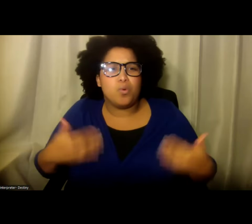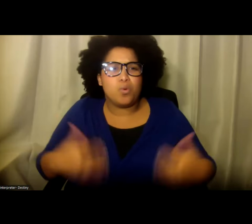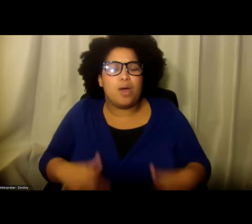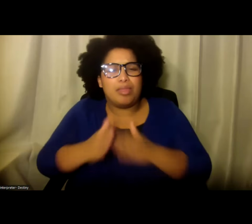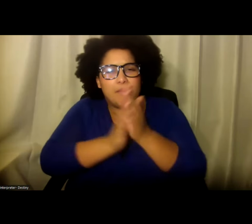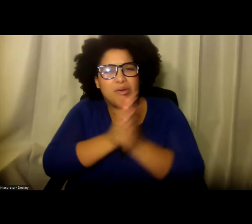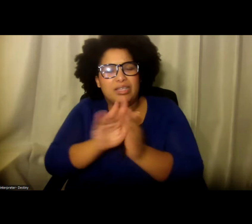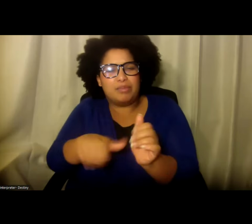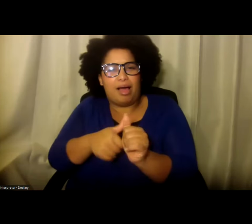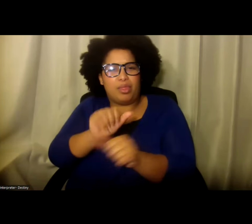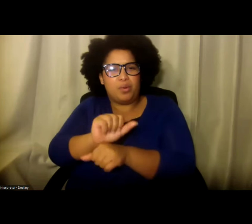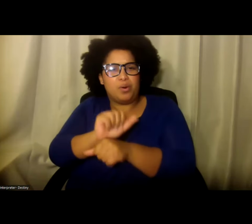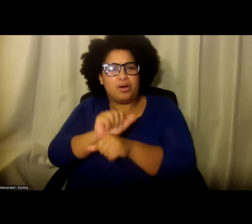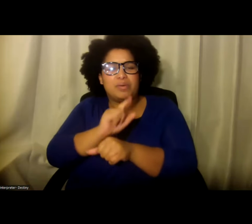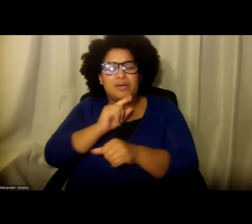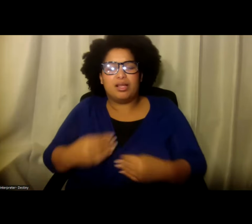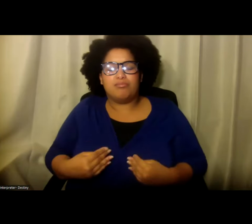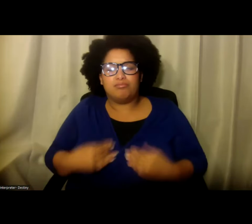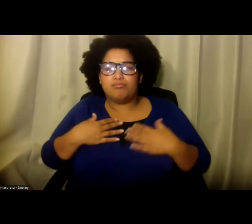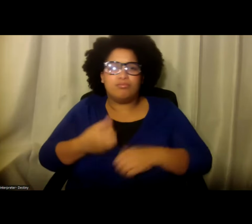motivation is always inspiring.